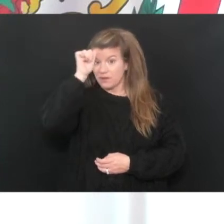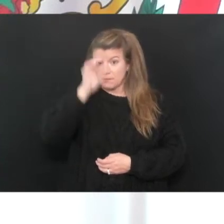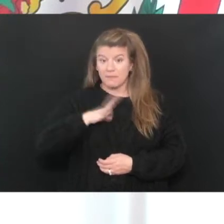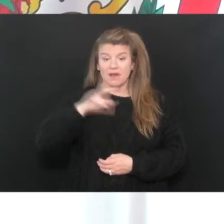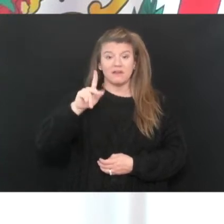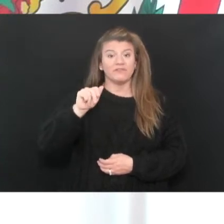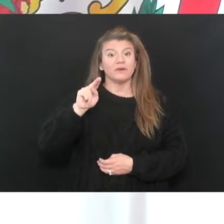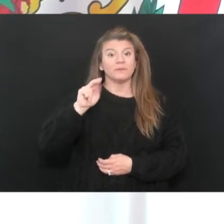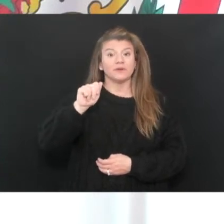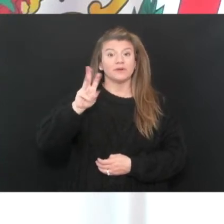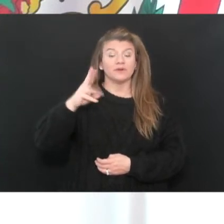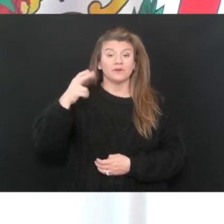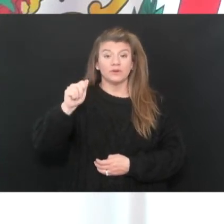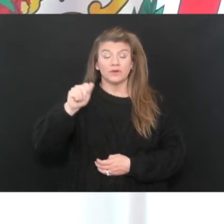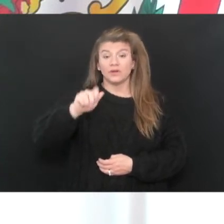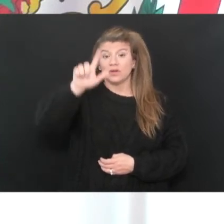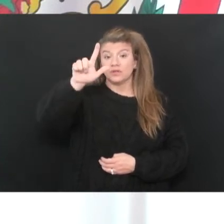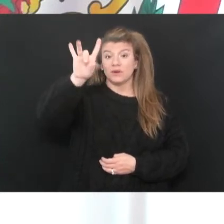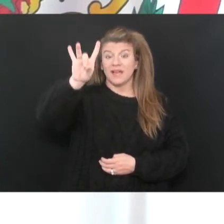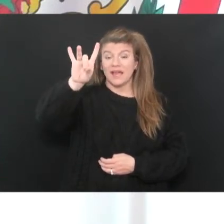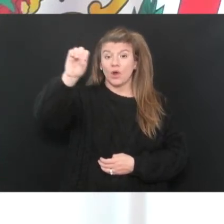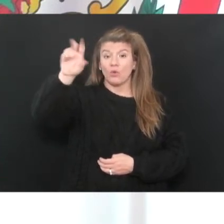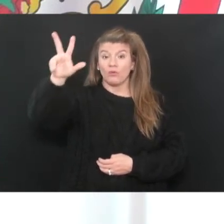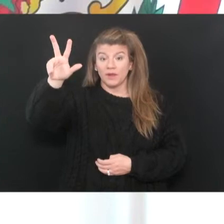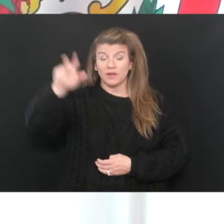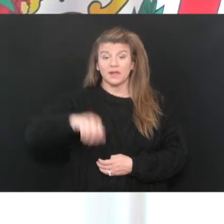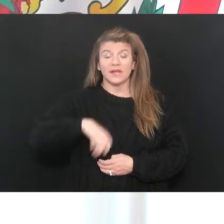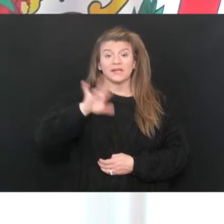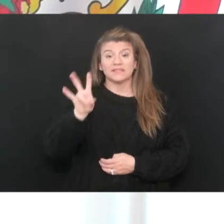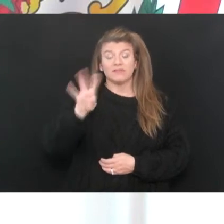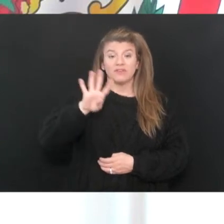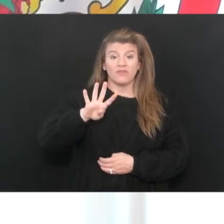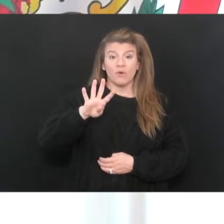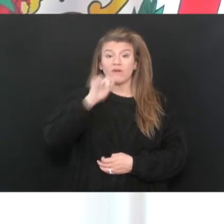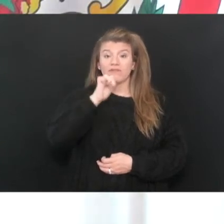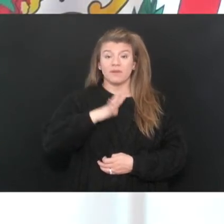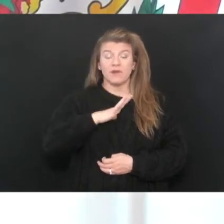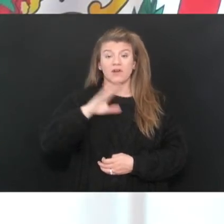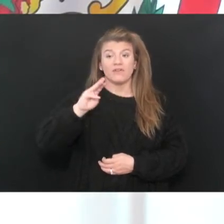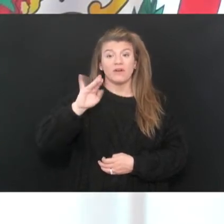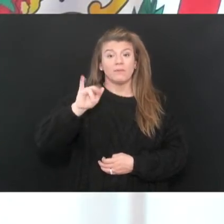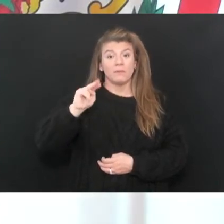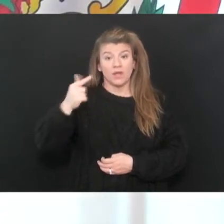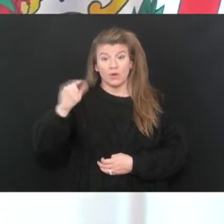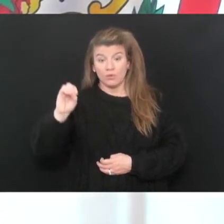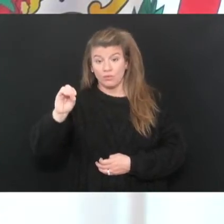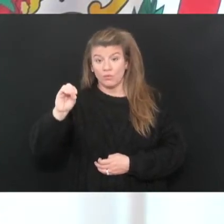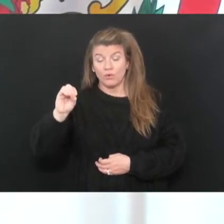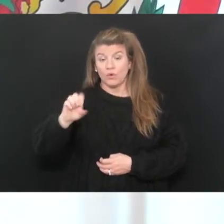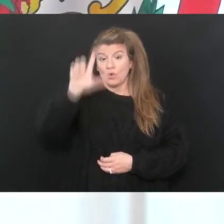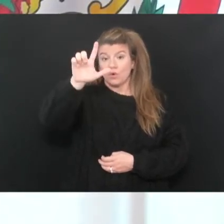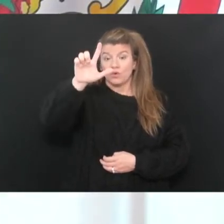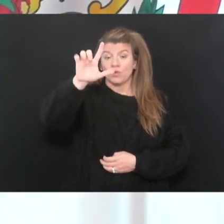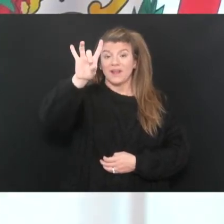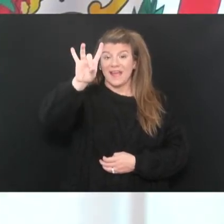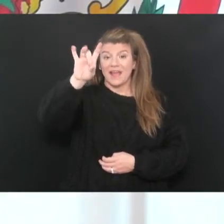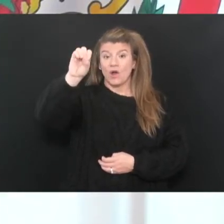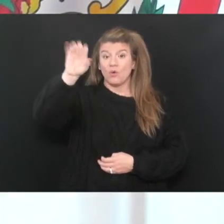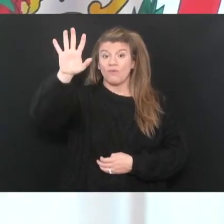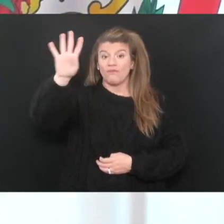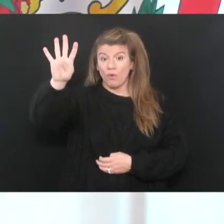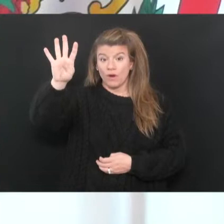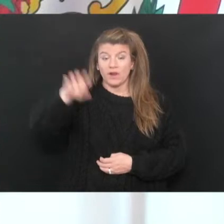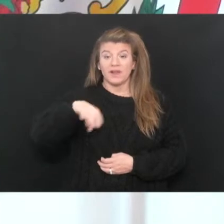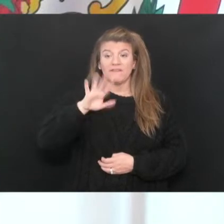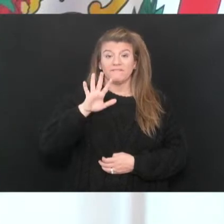from Kanawha County. Our 2,803rd death is a 74-year-old female from Mingo County. Our 2,804th death